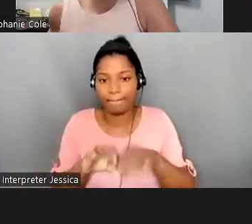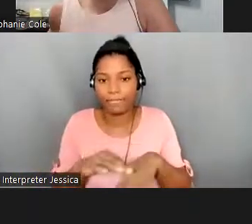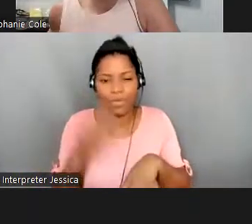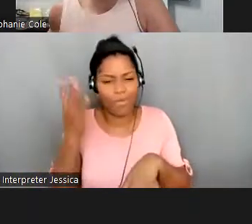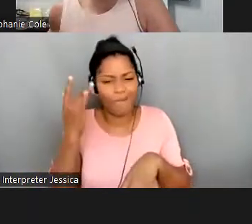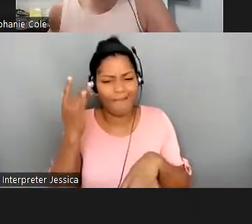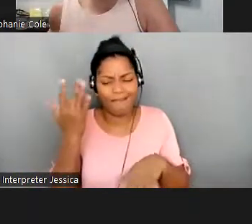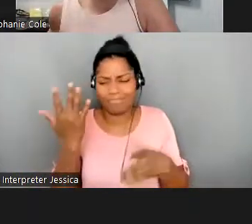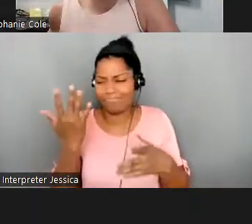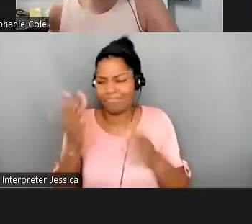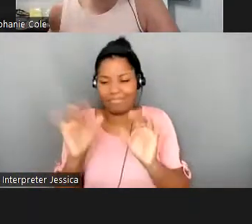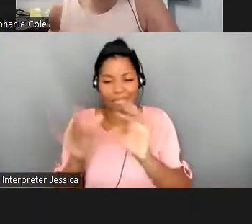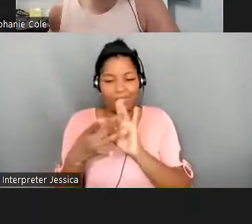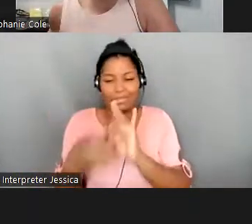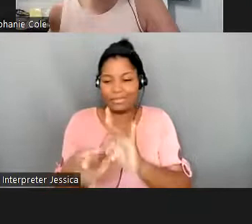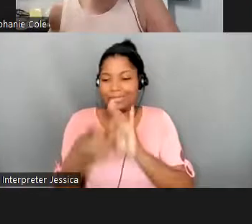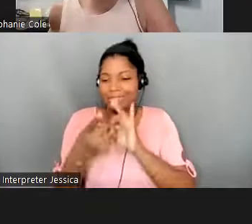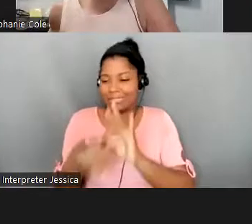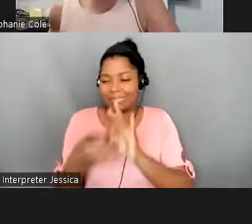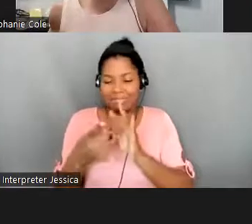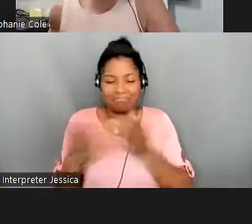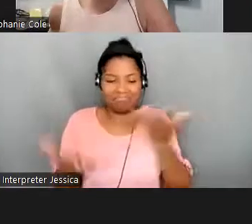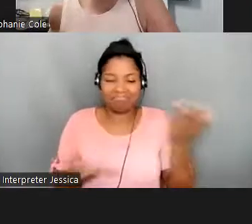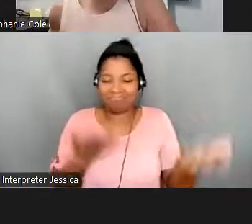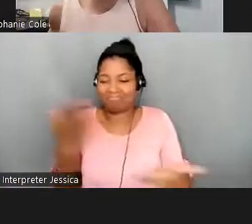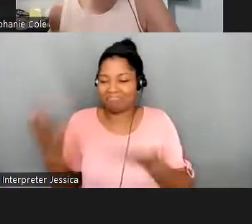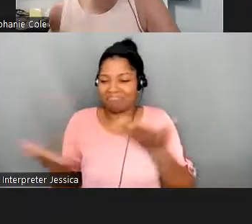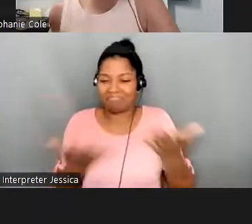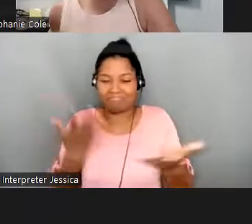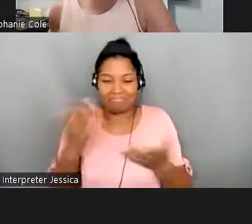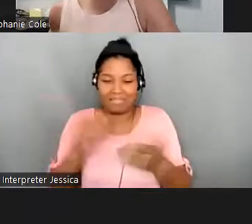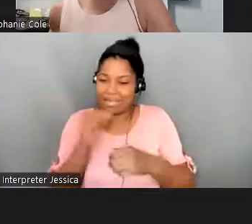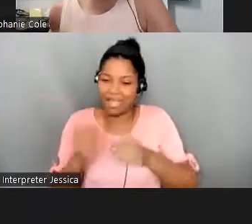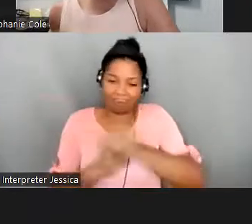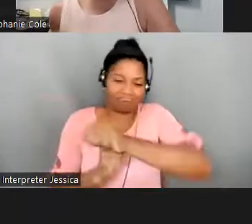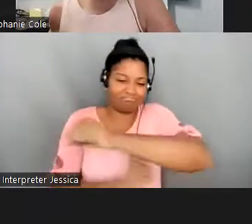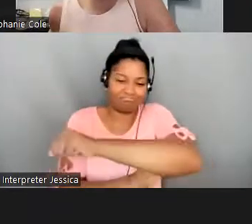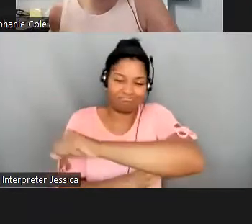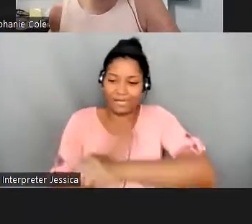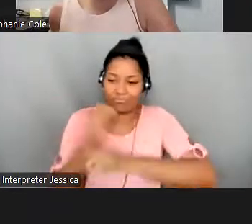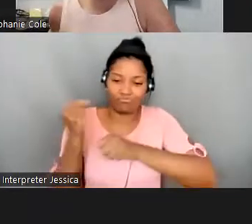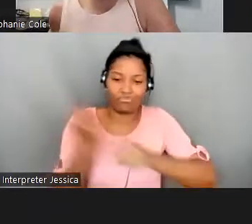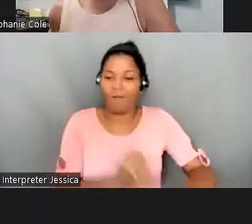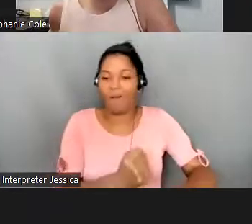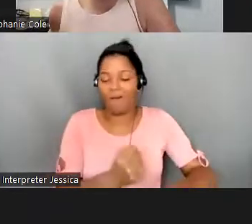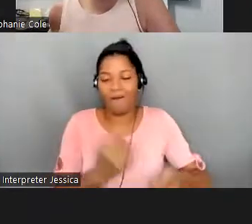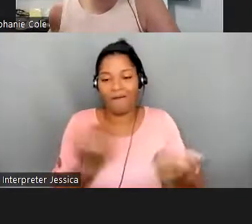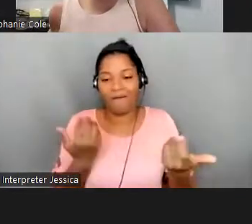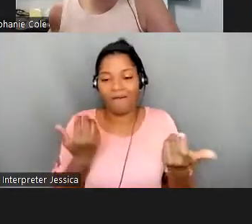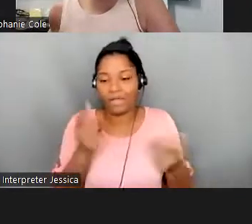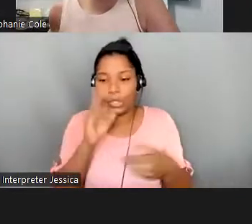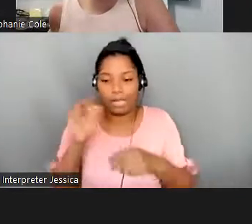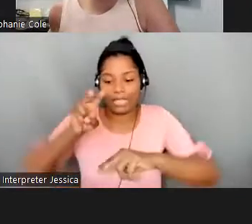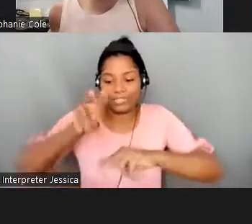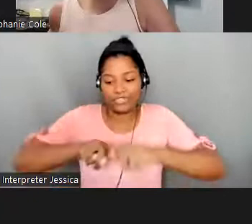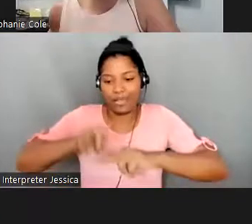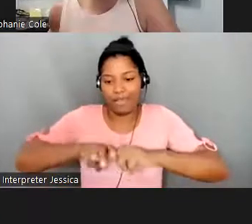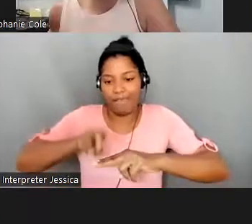the relationship doesn't have a leg, you know, like a two-legged stool is not very stable compared to a three-legged